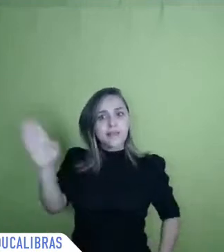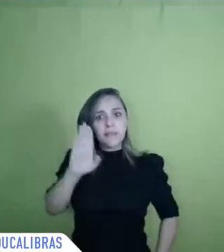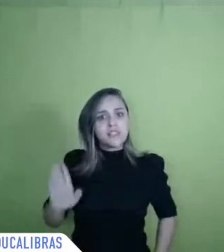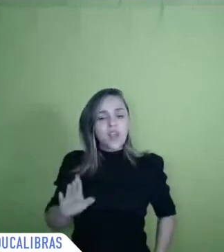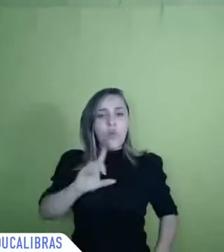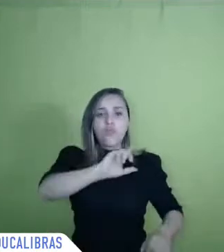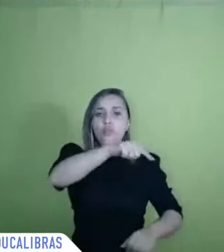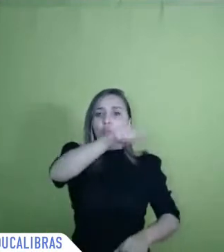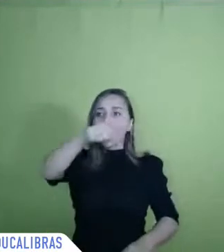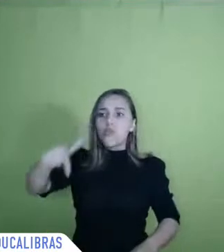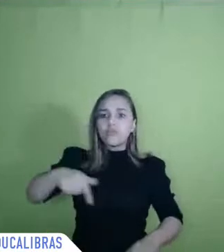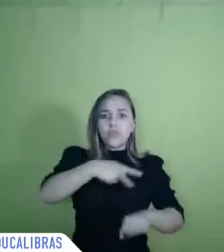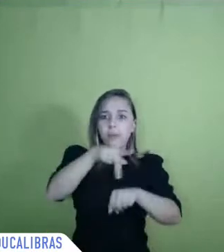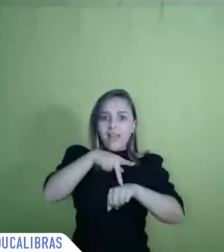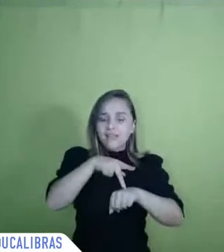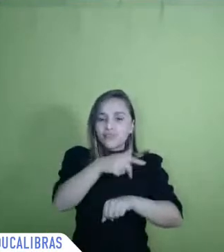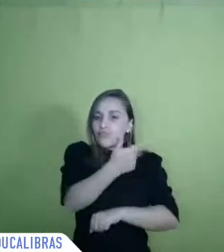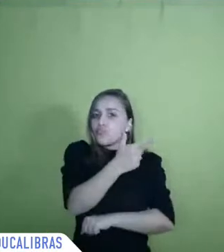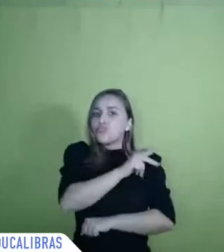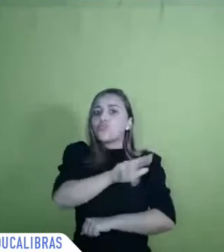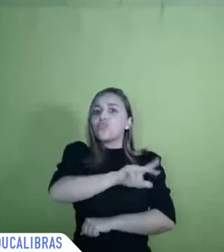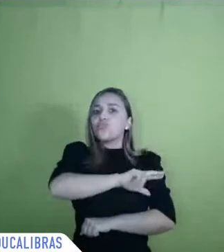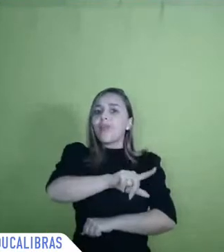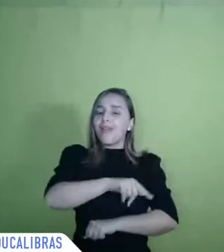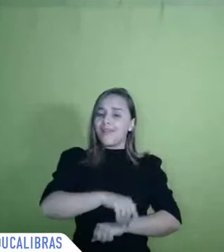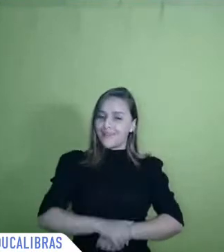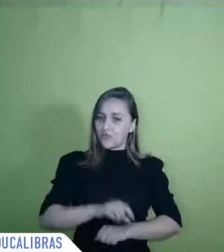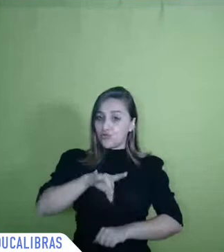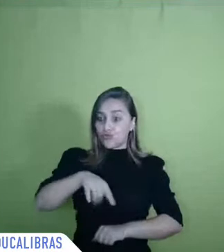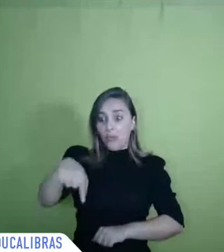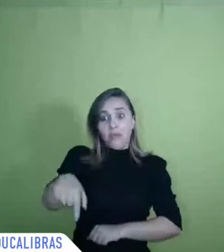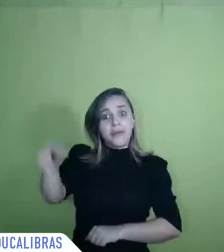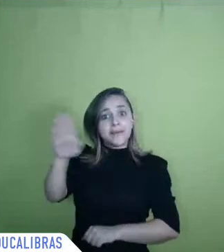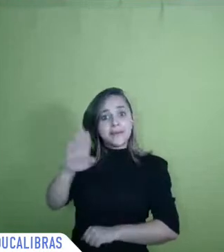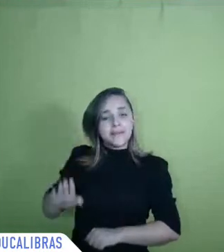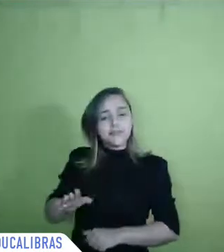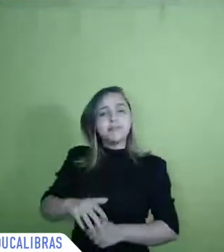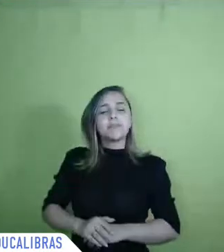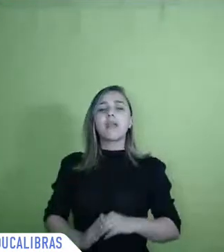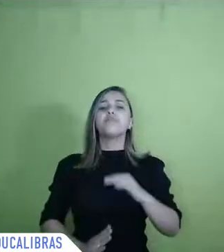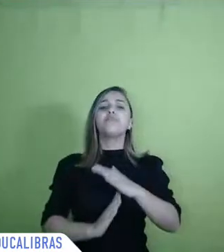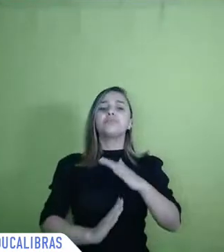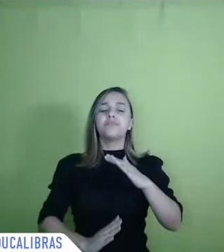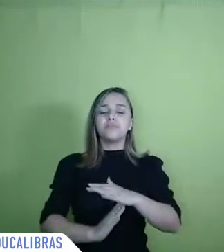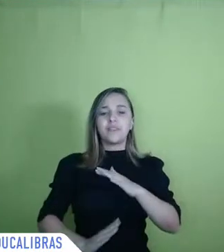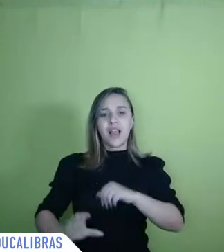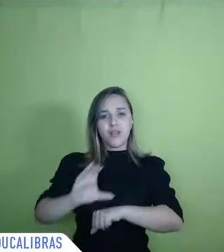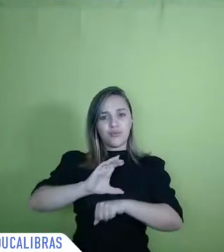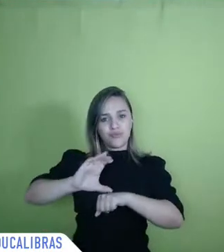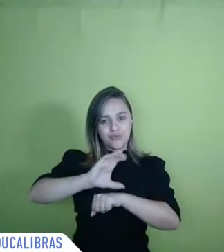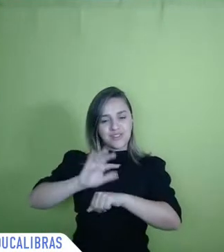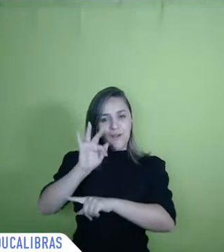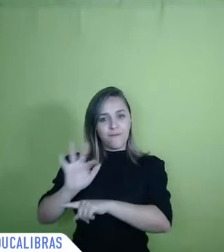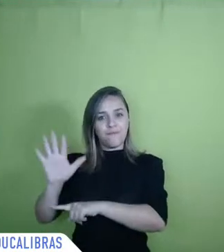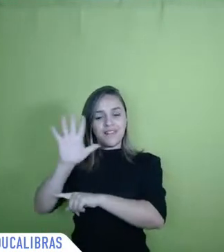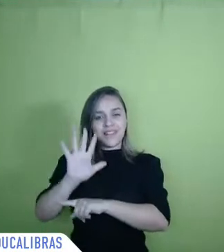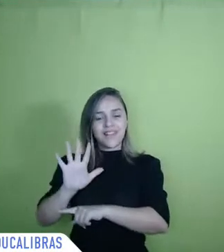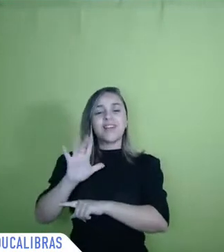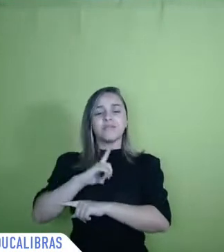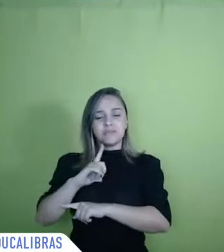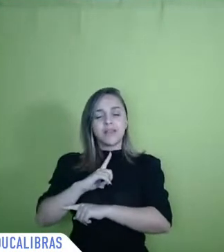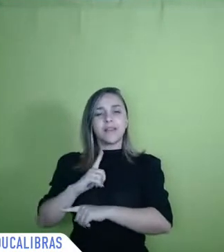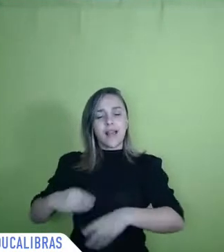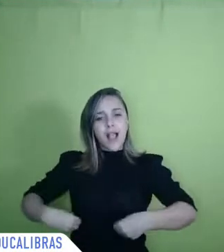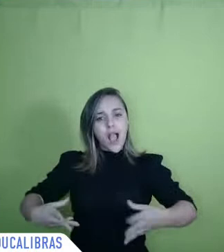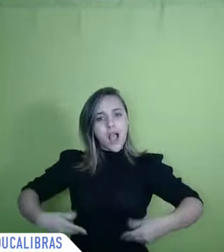something that only happens in Brazil, Mark will have difficulty to understand, is something that we don't have anywhere in the States.